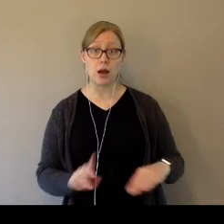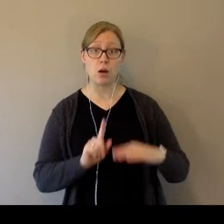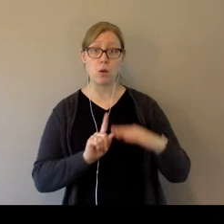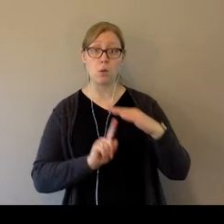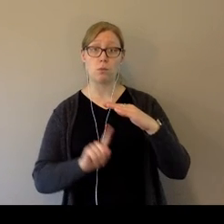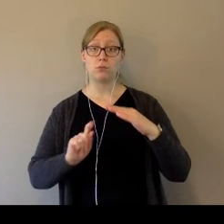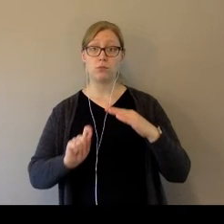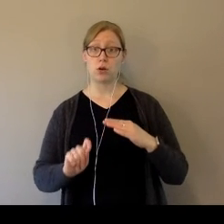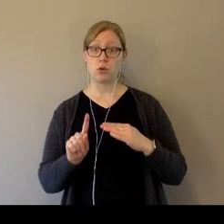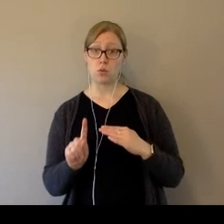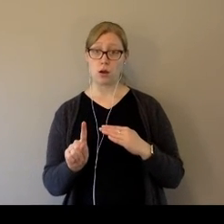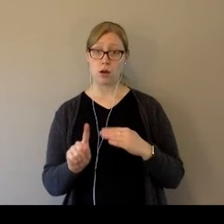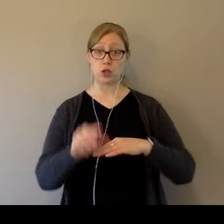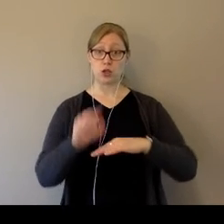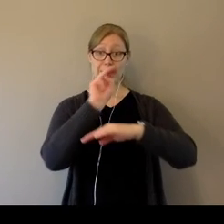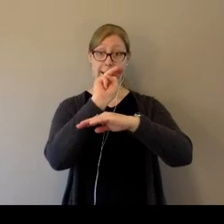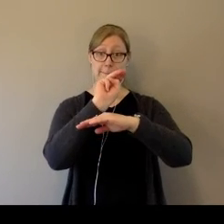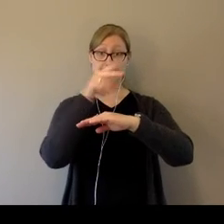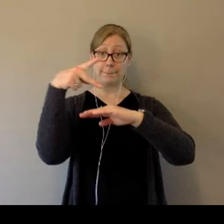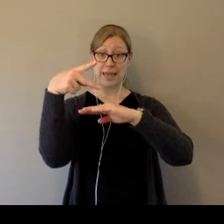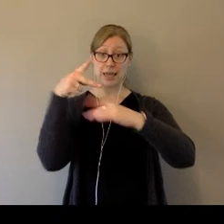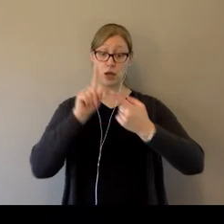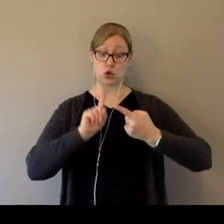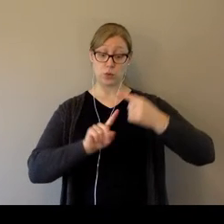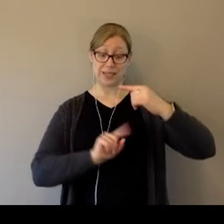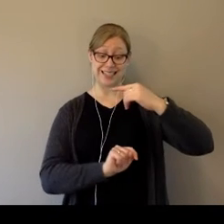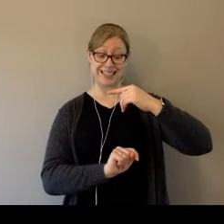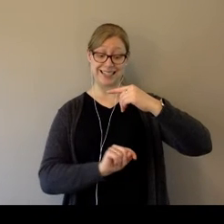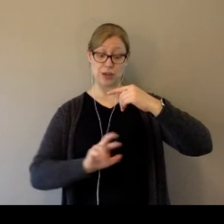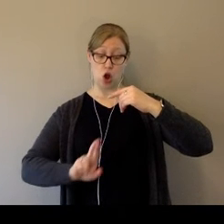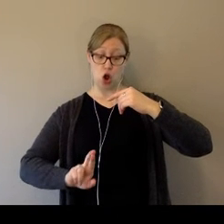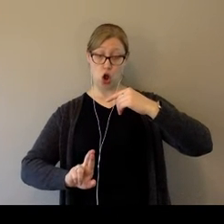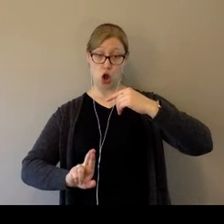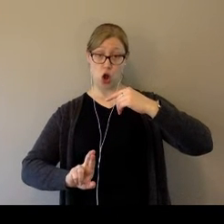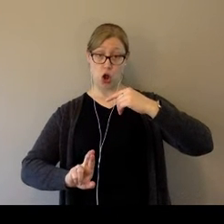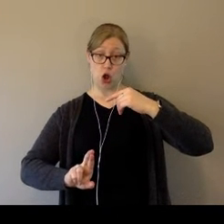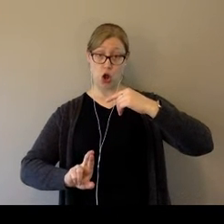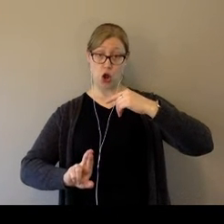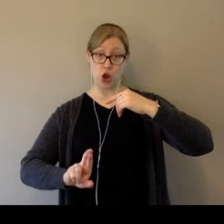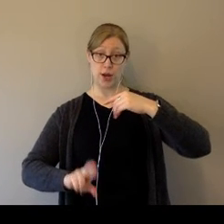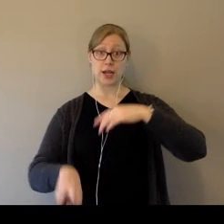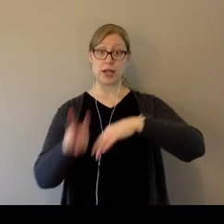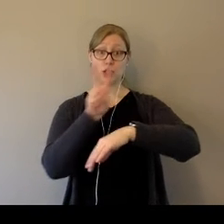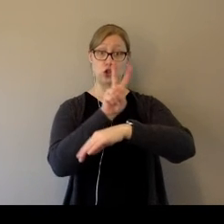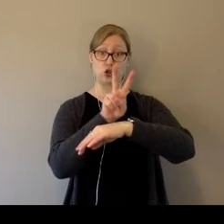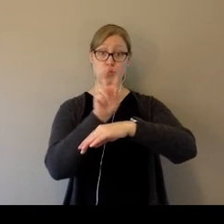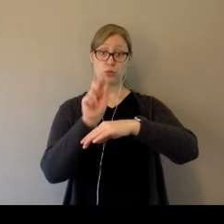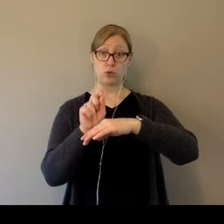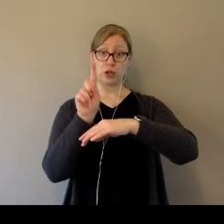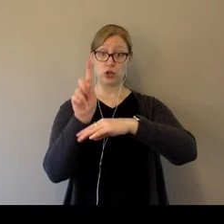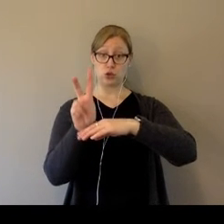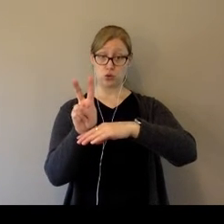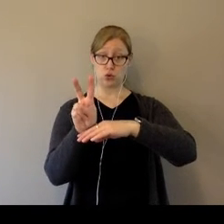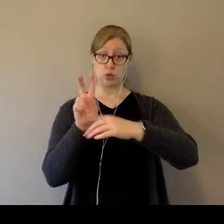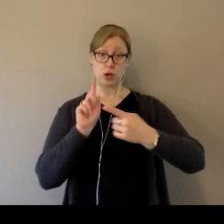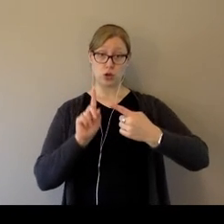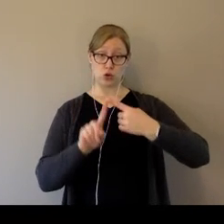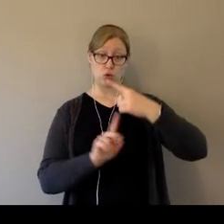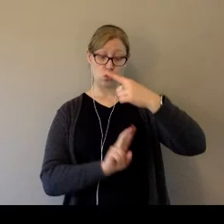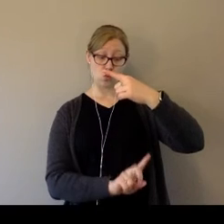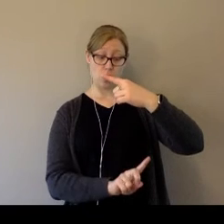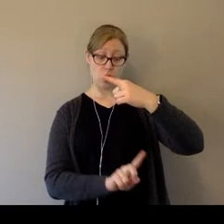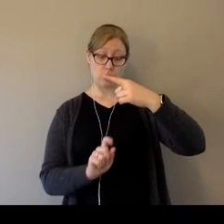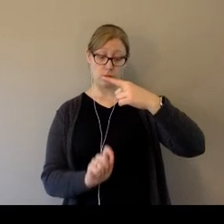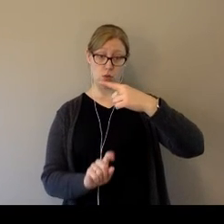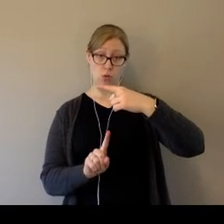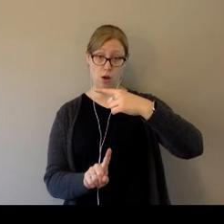to TR, and that's 2.2 to 1.1, and that is also 2 over 1 if I